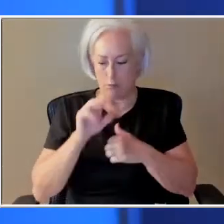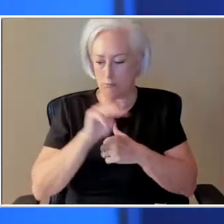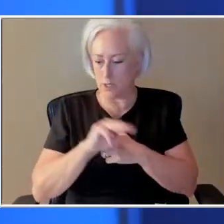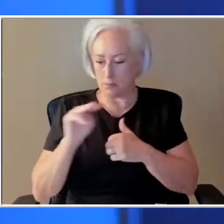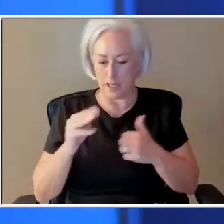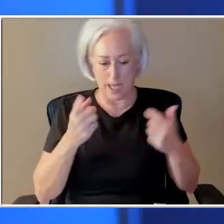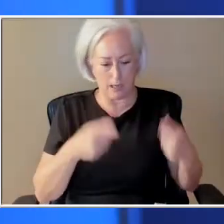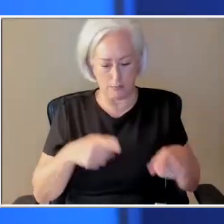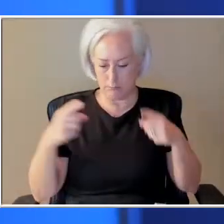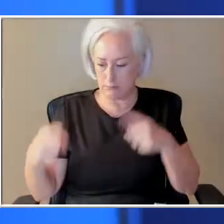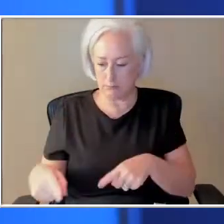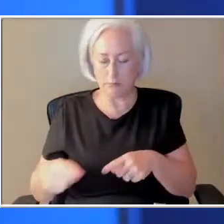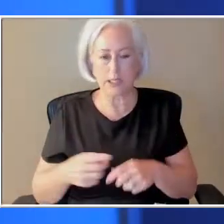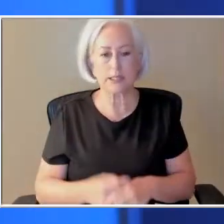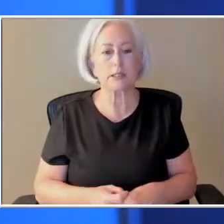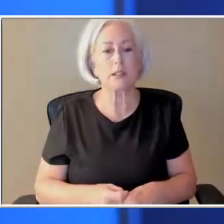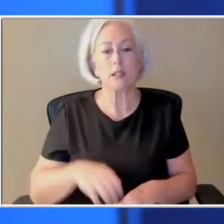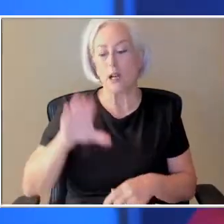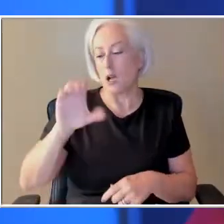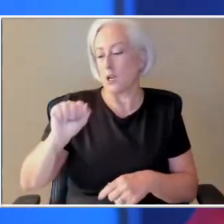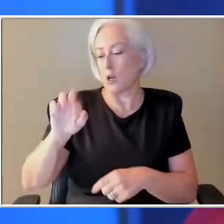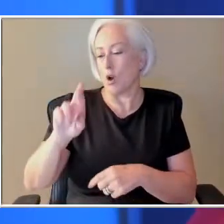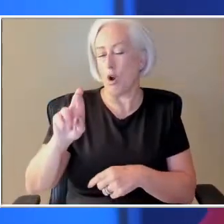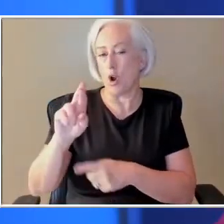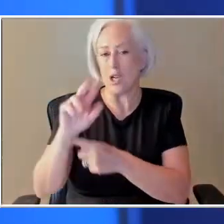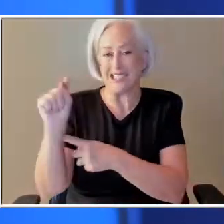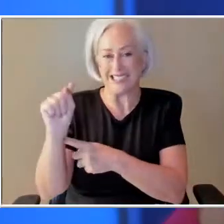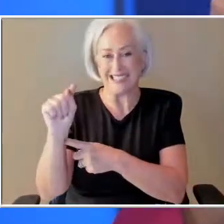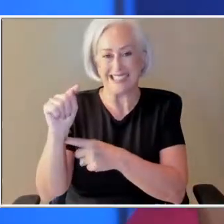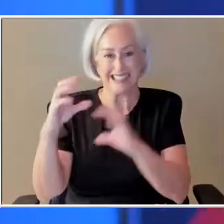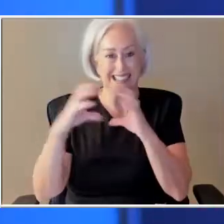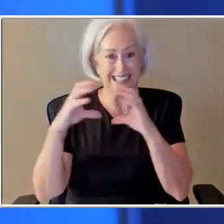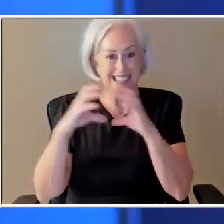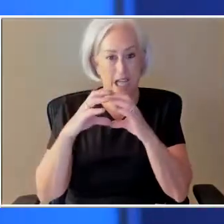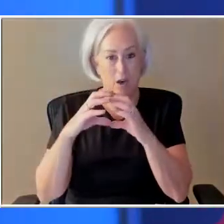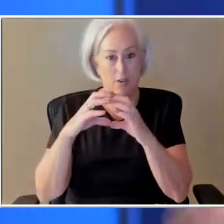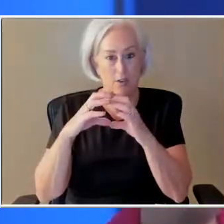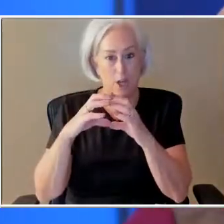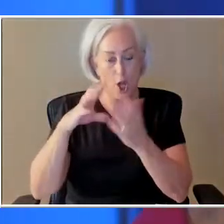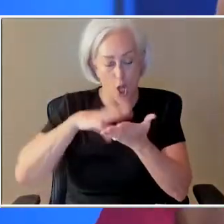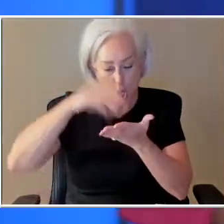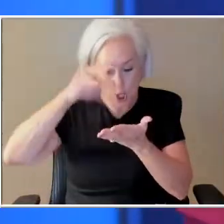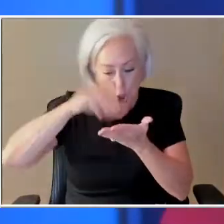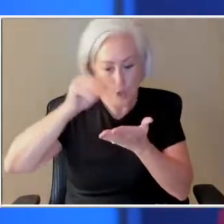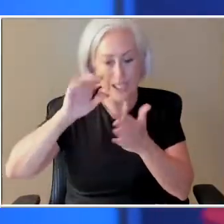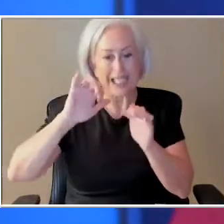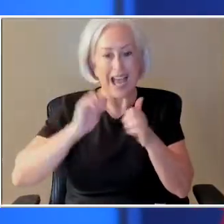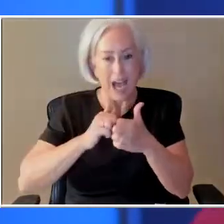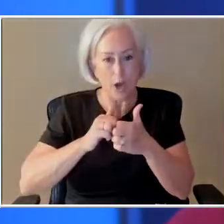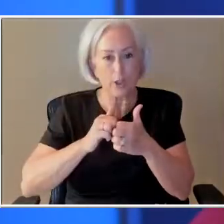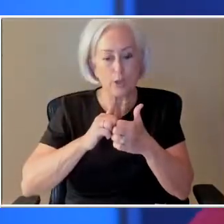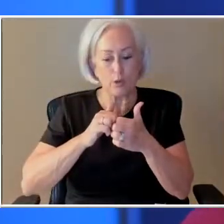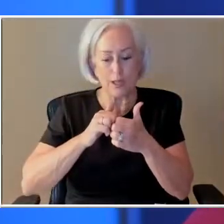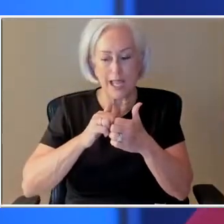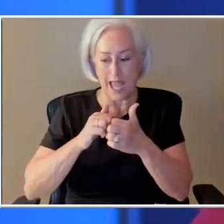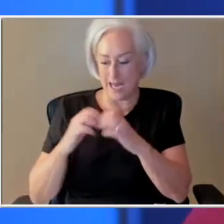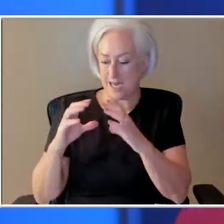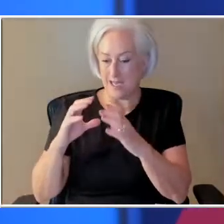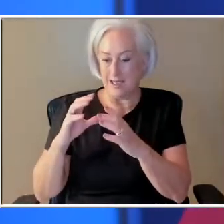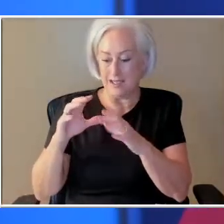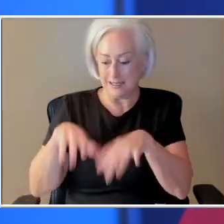T itself, learning how, you know, it can be reprogrammed and attached or